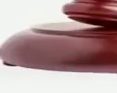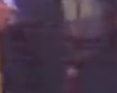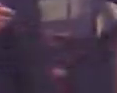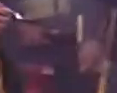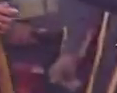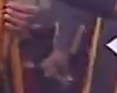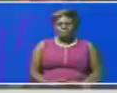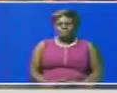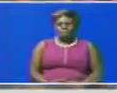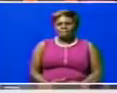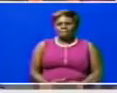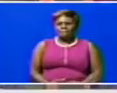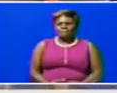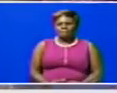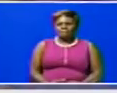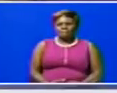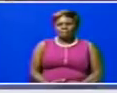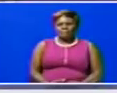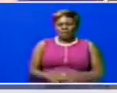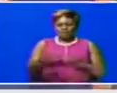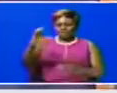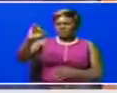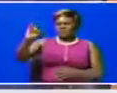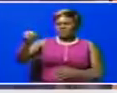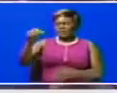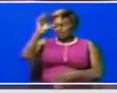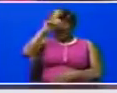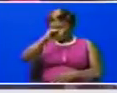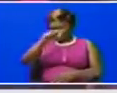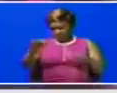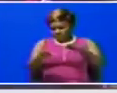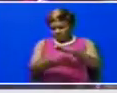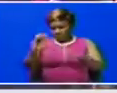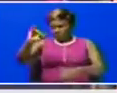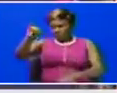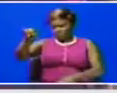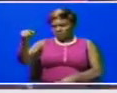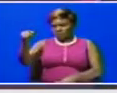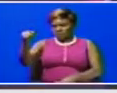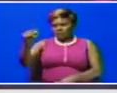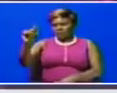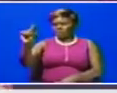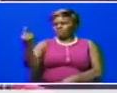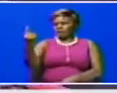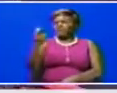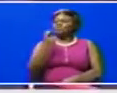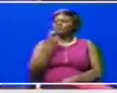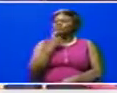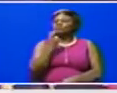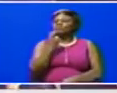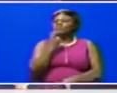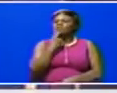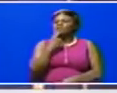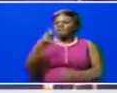Chief Justice, or in the absence of the Chief Justice, the Deputy Chief Justice, and it will be on the first Tuesday